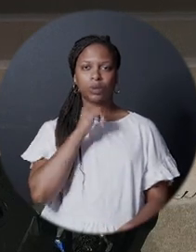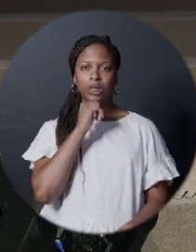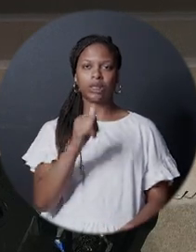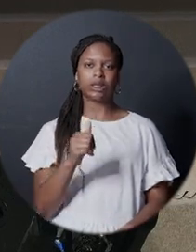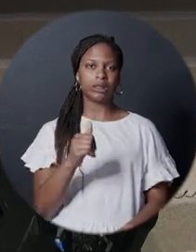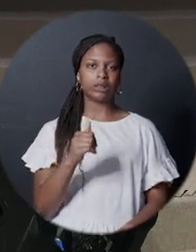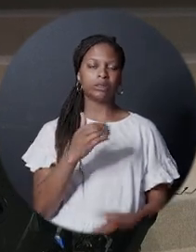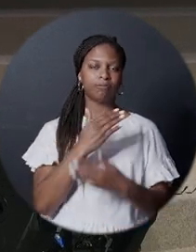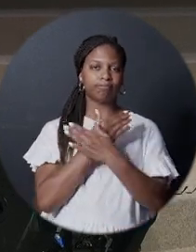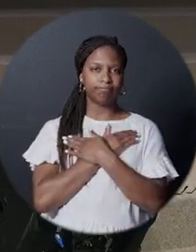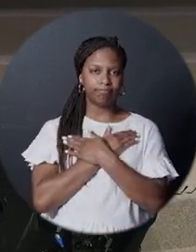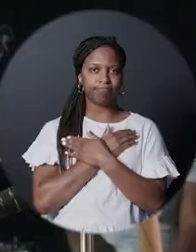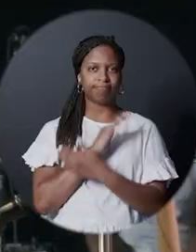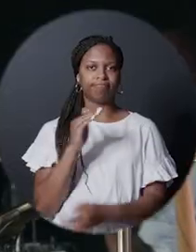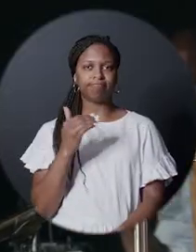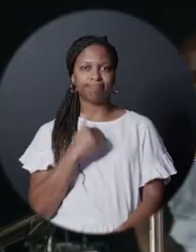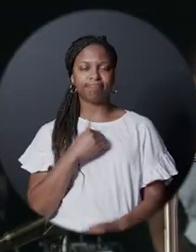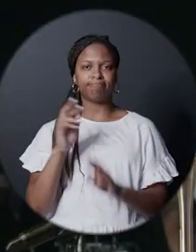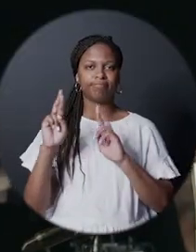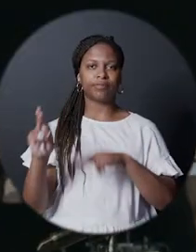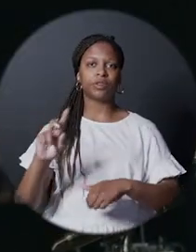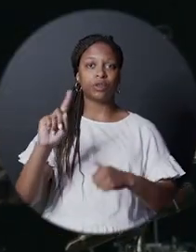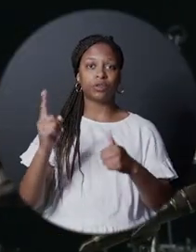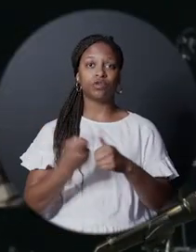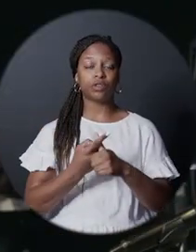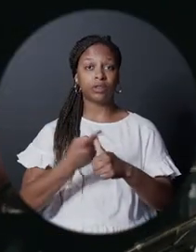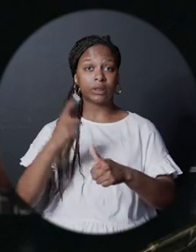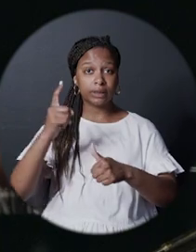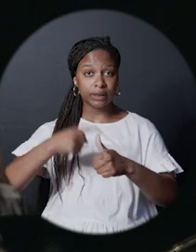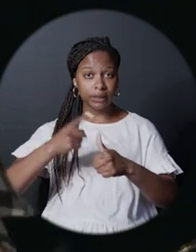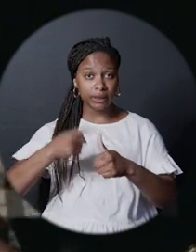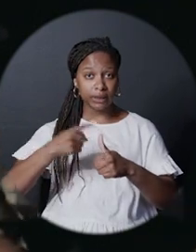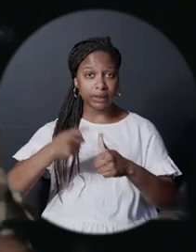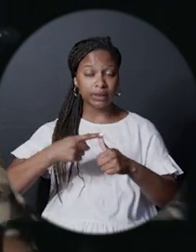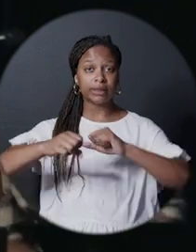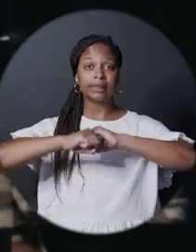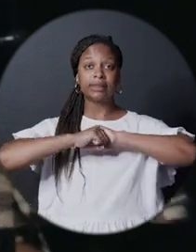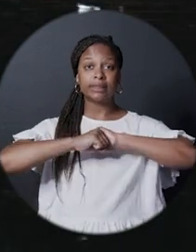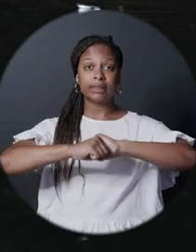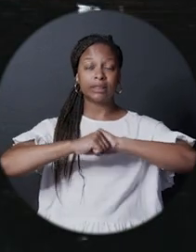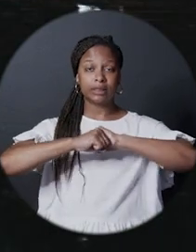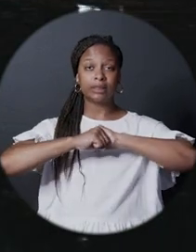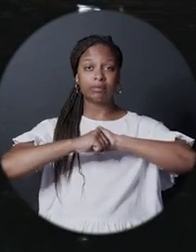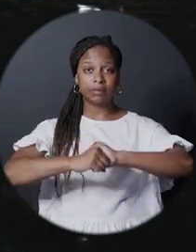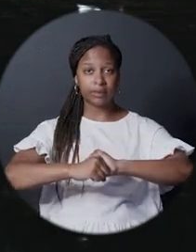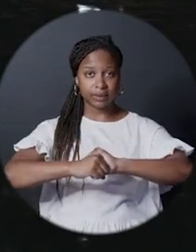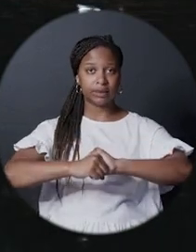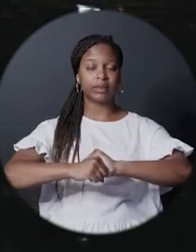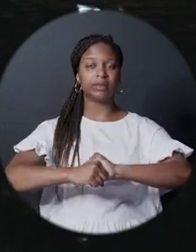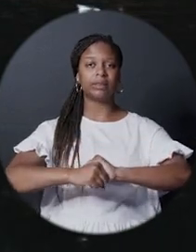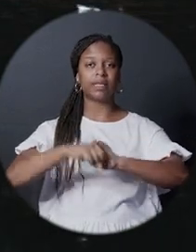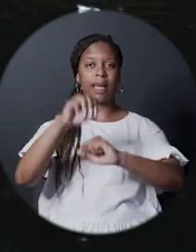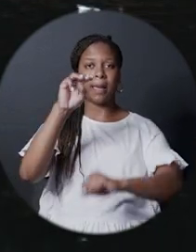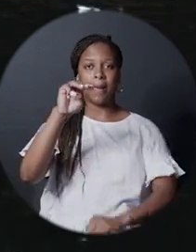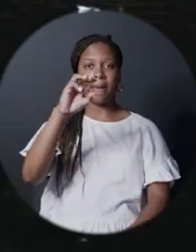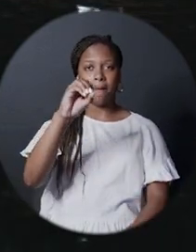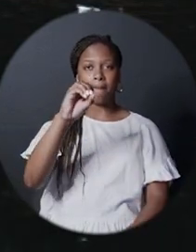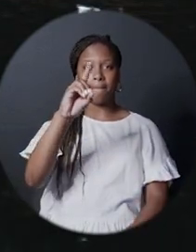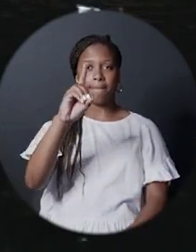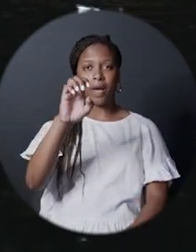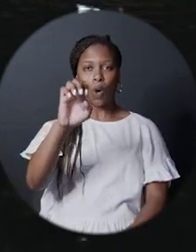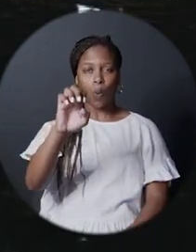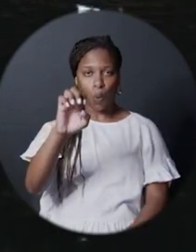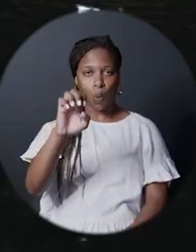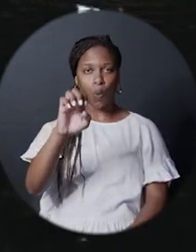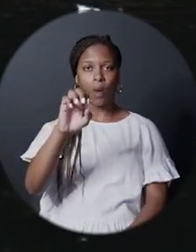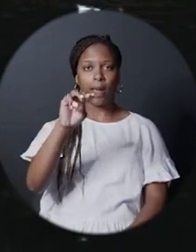your soul is unrested, your soul reacts. Here's the first thing you need to know. Defensiveness is a